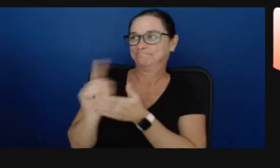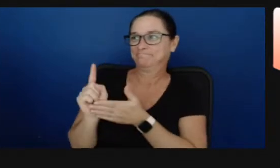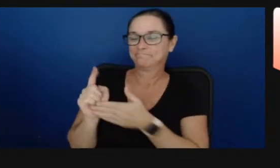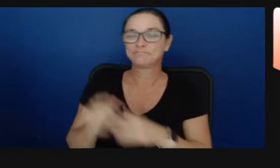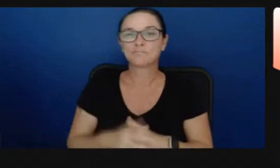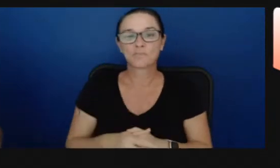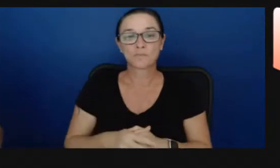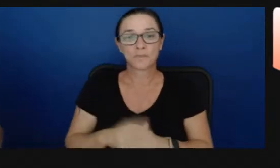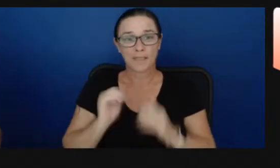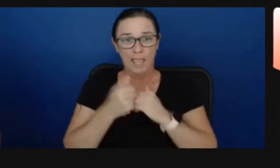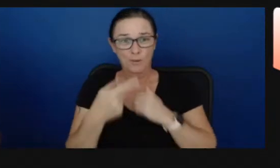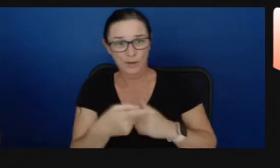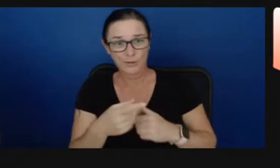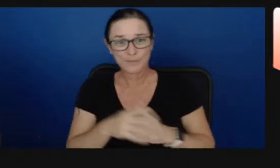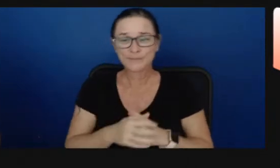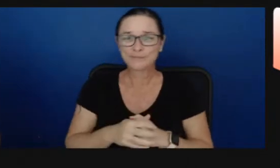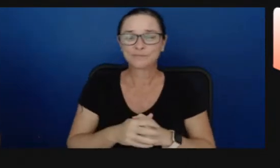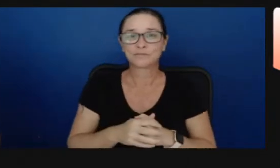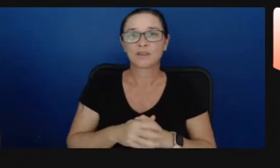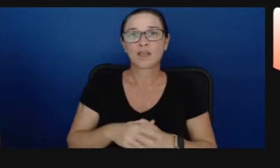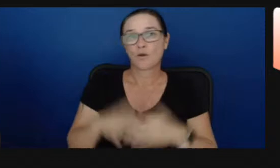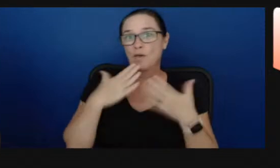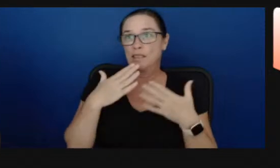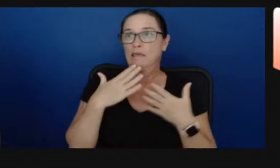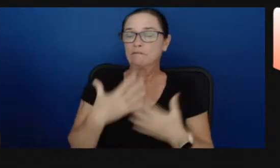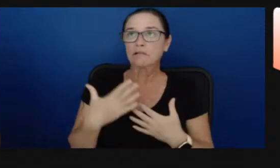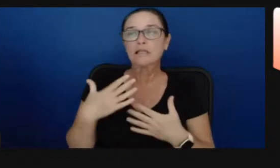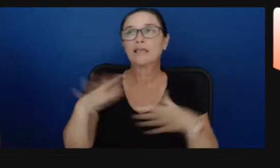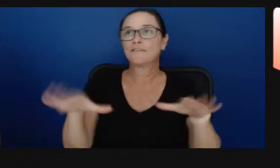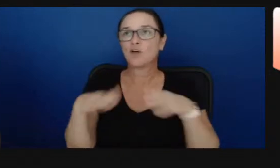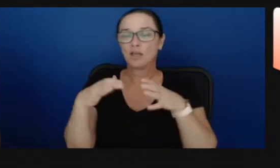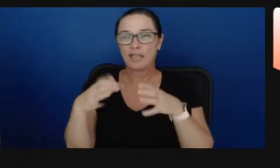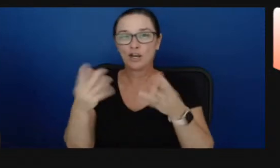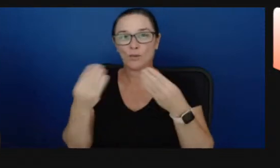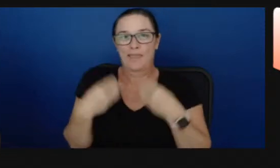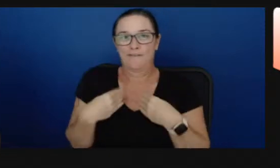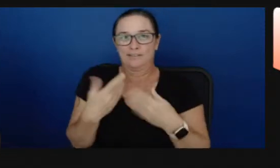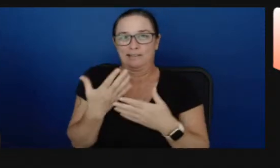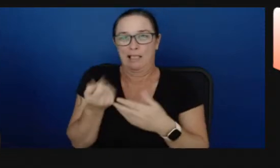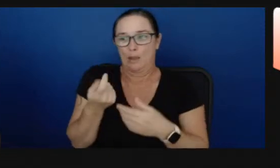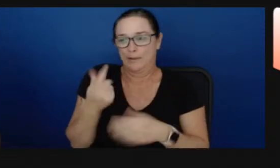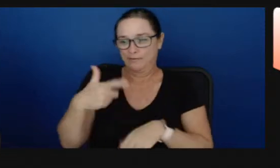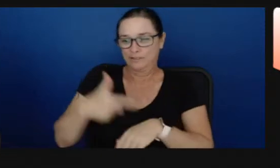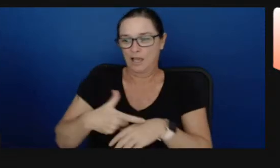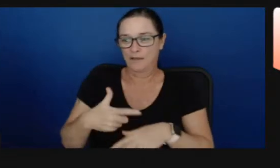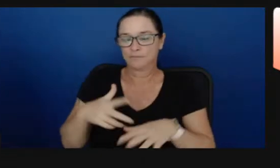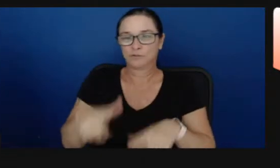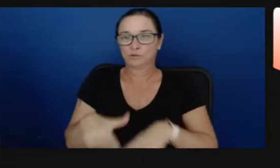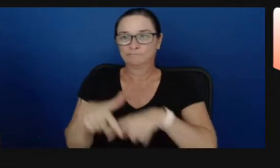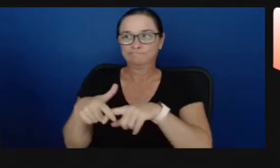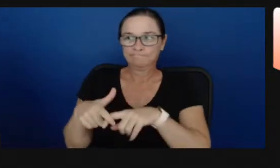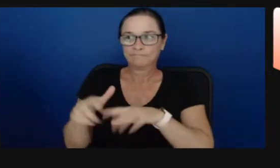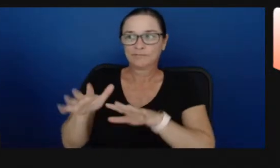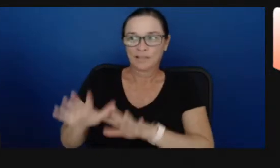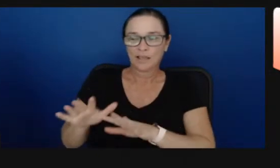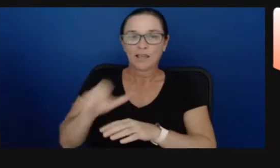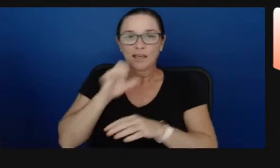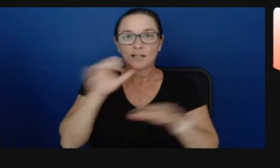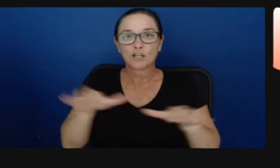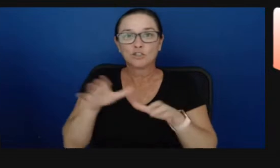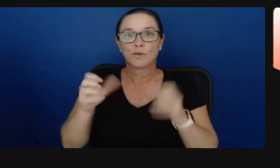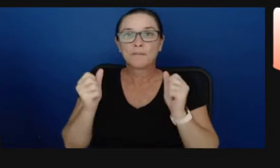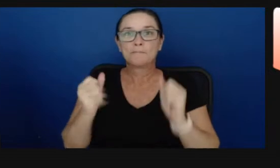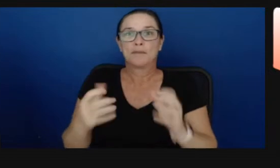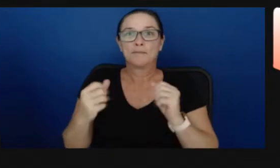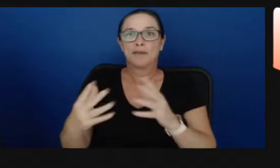Yeah, thankfully the volcano has given us a little bit of time to breathe on this one, and we're not having to try and do multiple